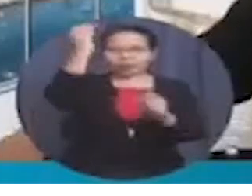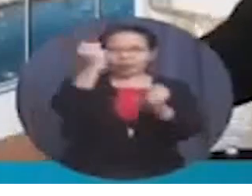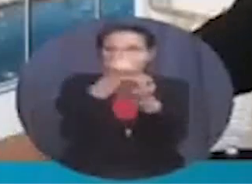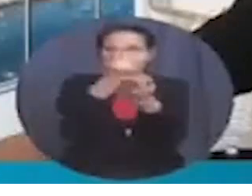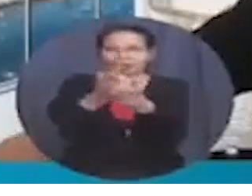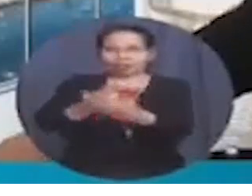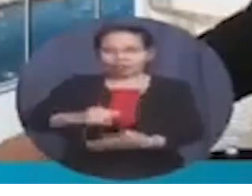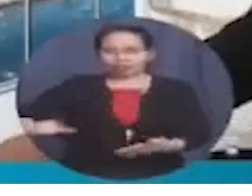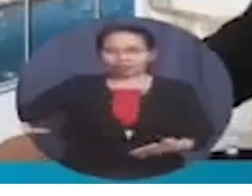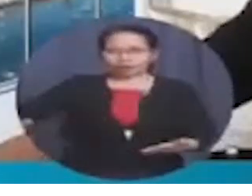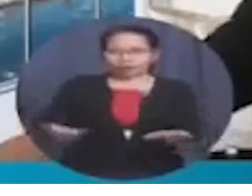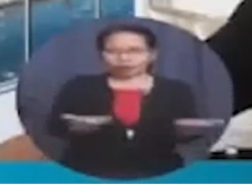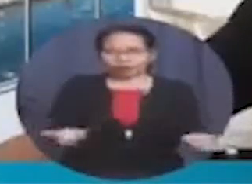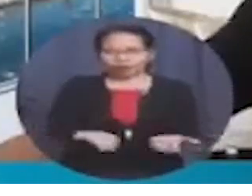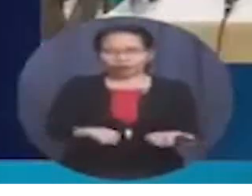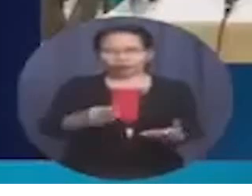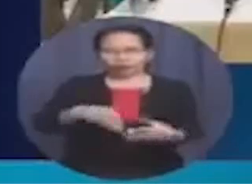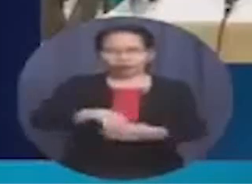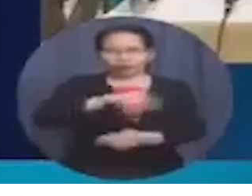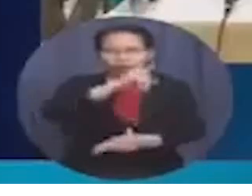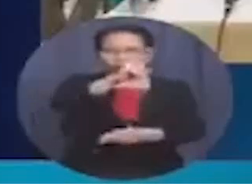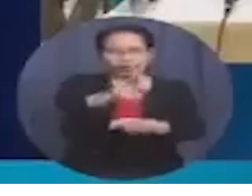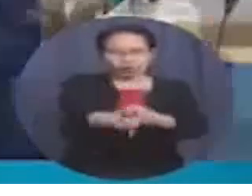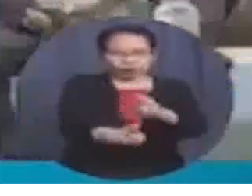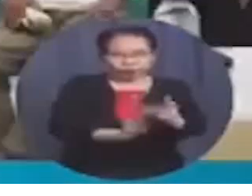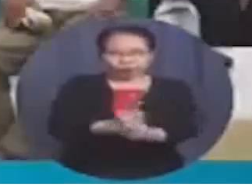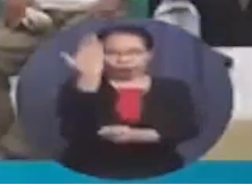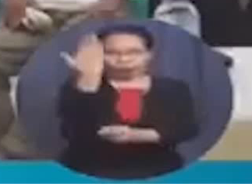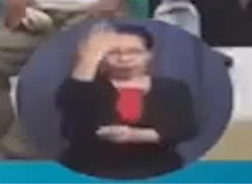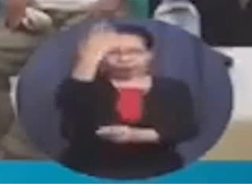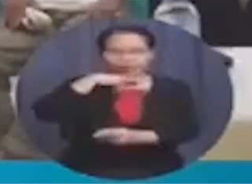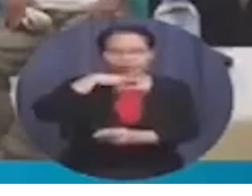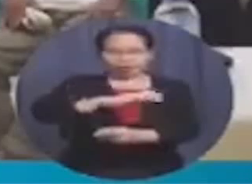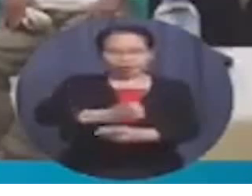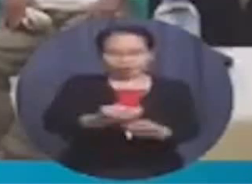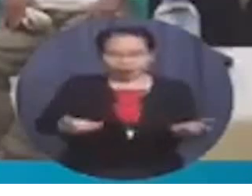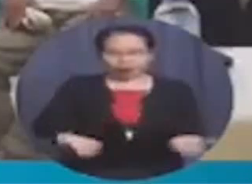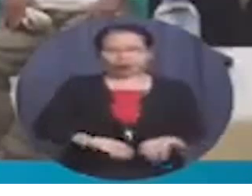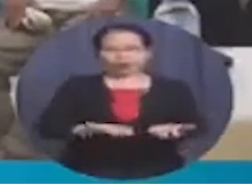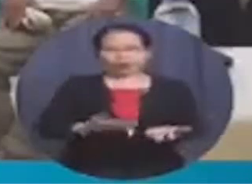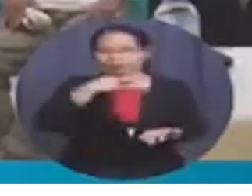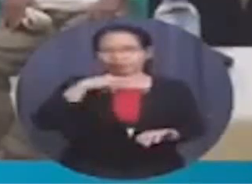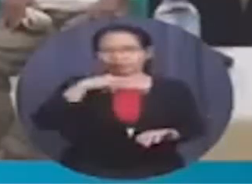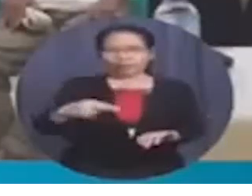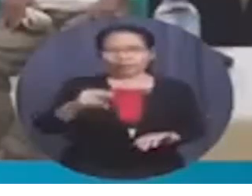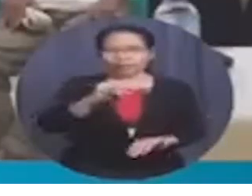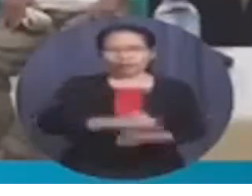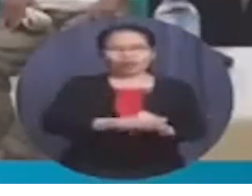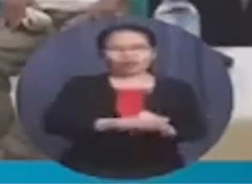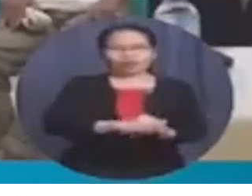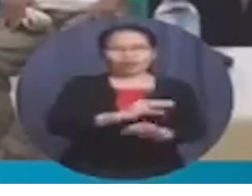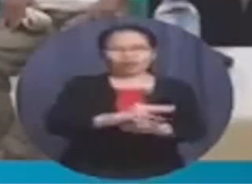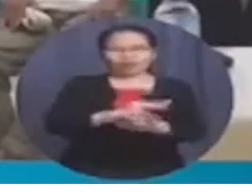reach anywhere in the universe, He is not everywhere. Yan